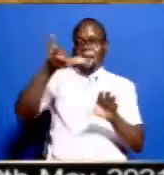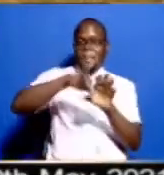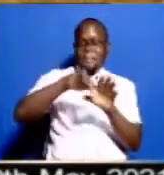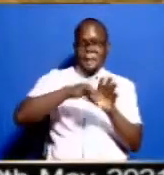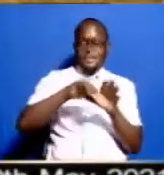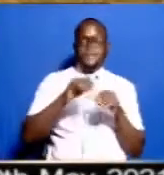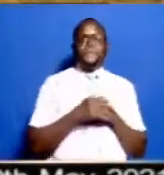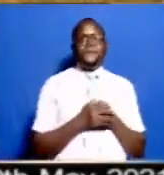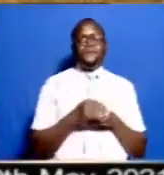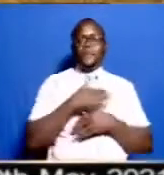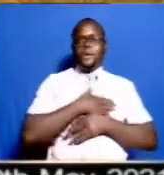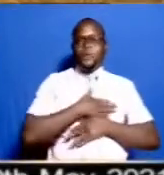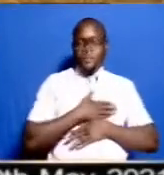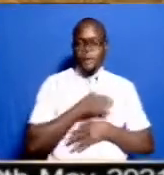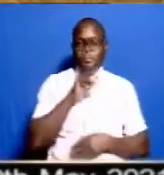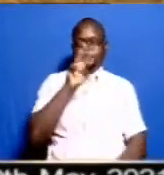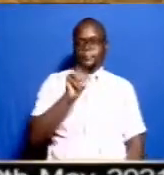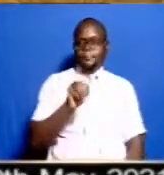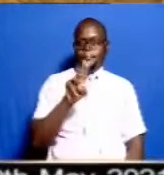Honorable Musimba.